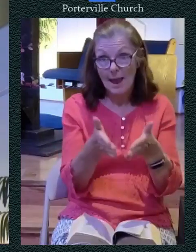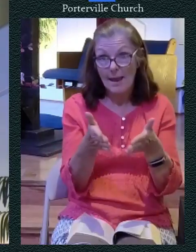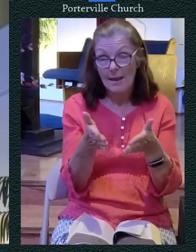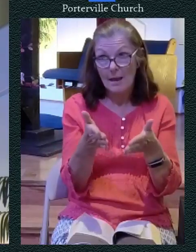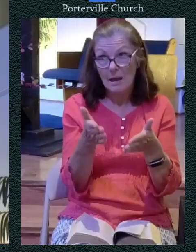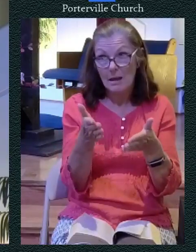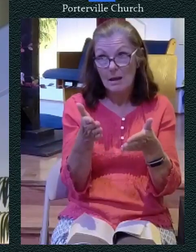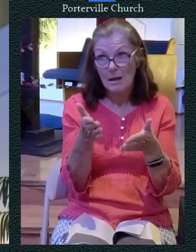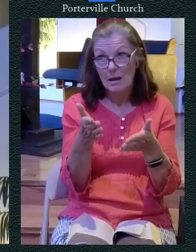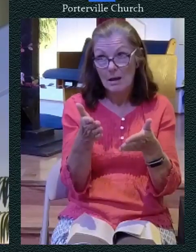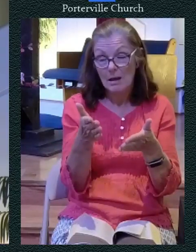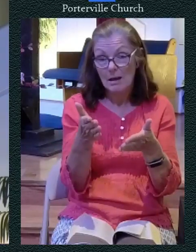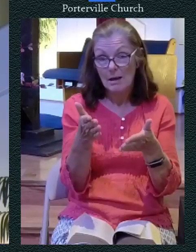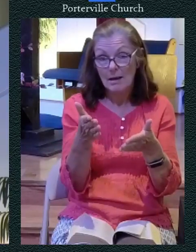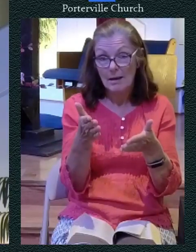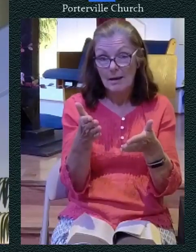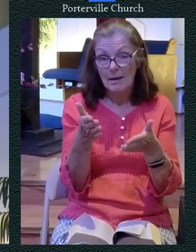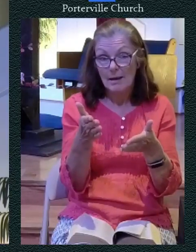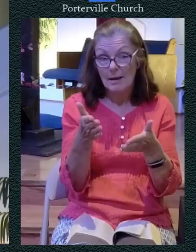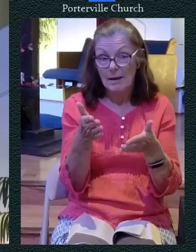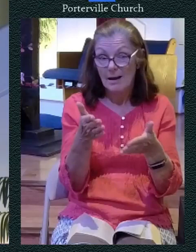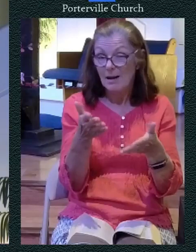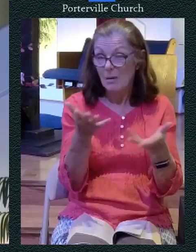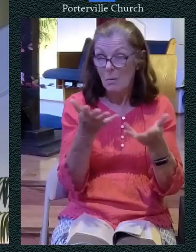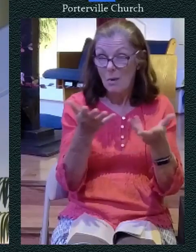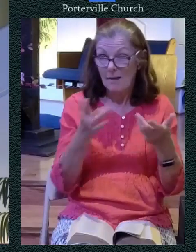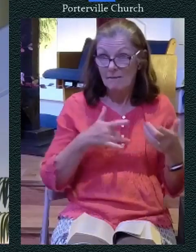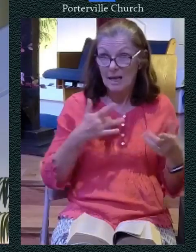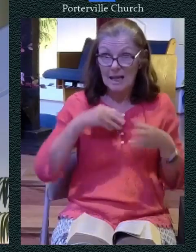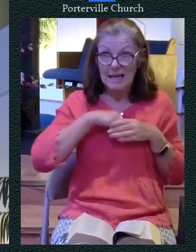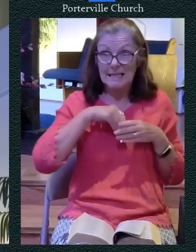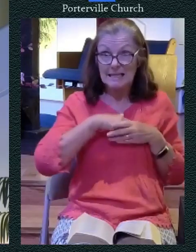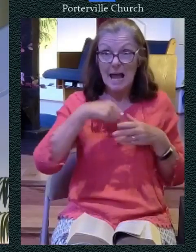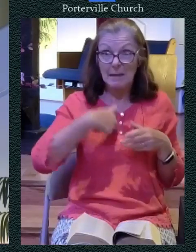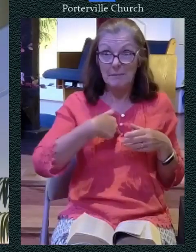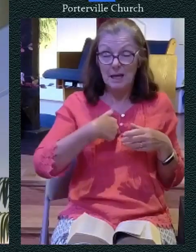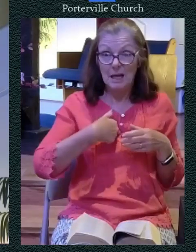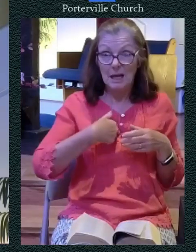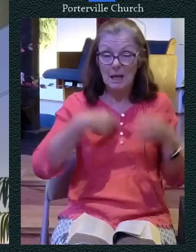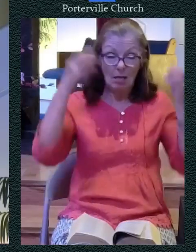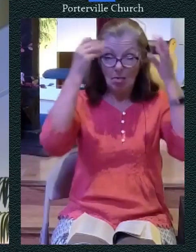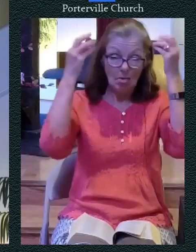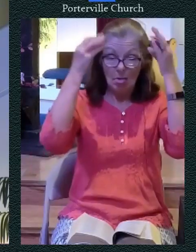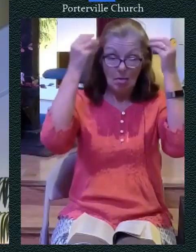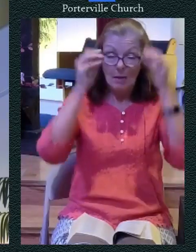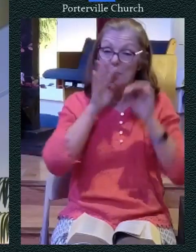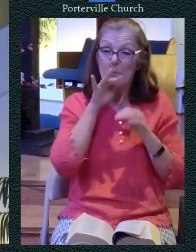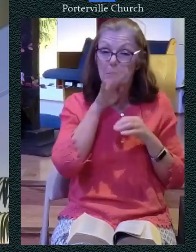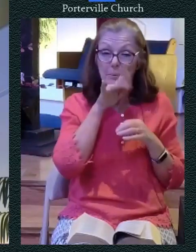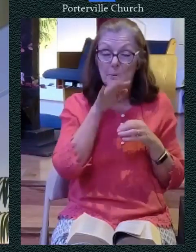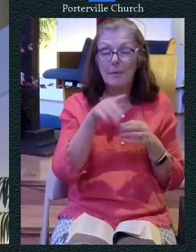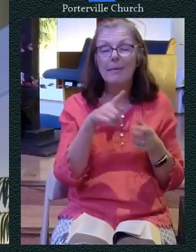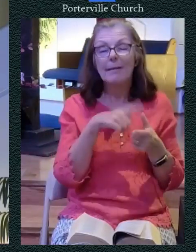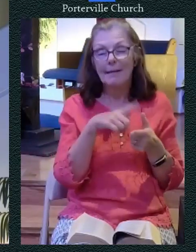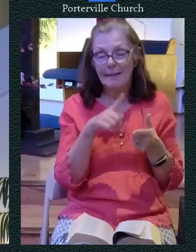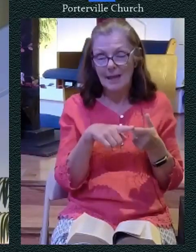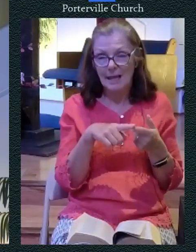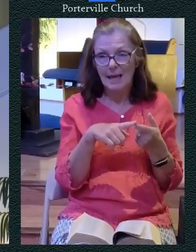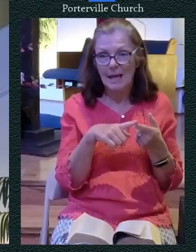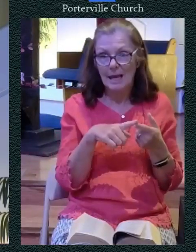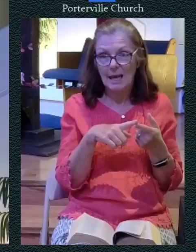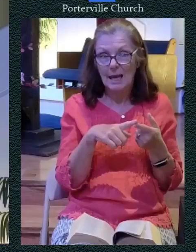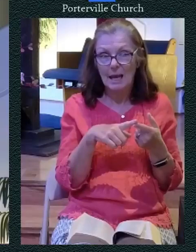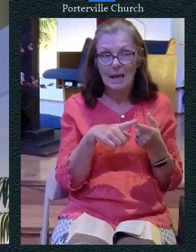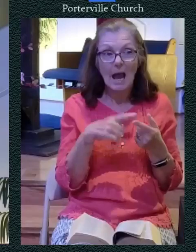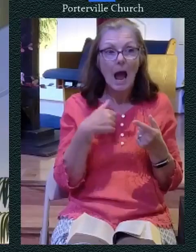If I had said the things that I was feeling inside that were running around in my head, behold, I would have betrayed.